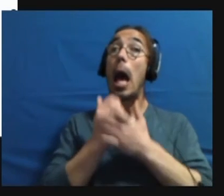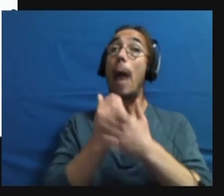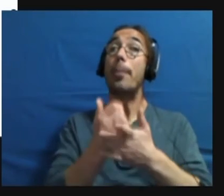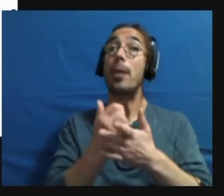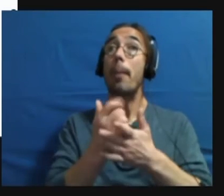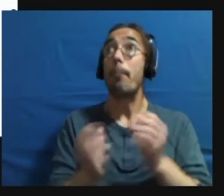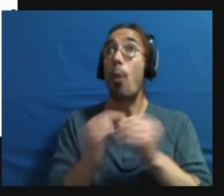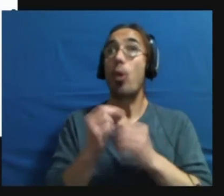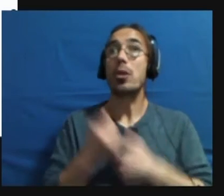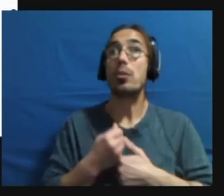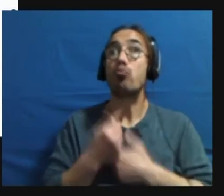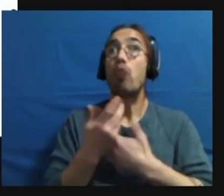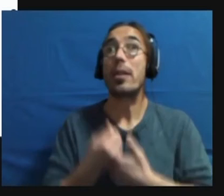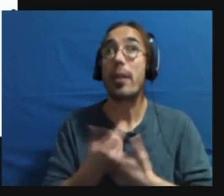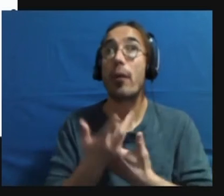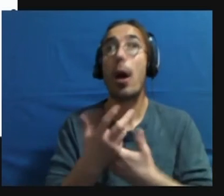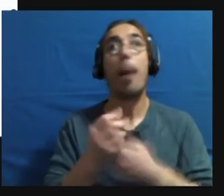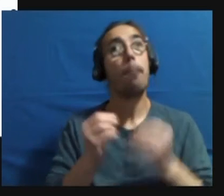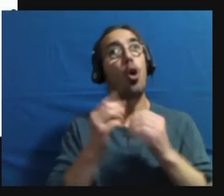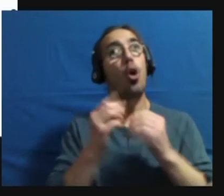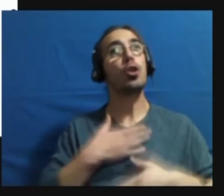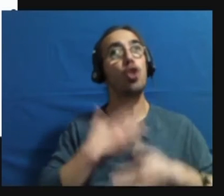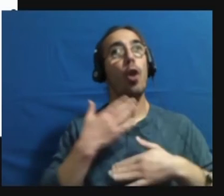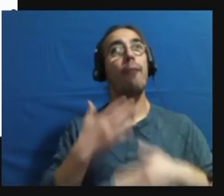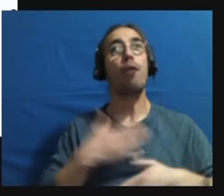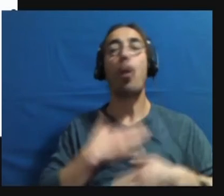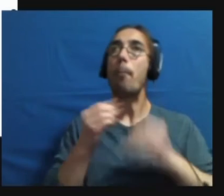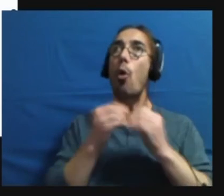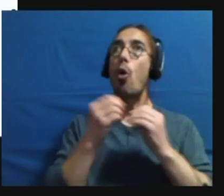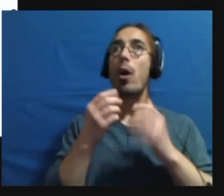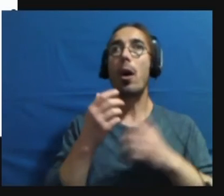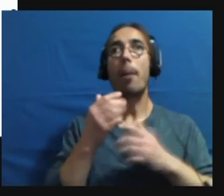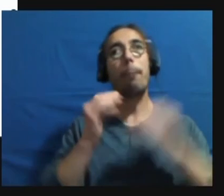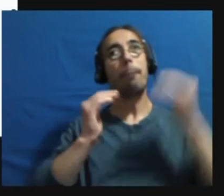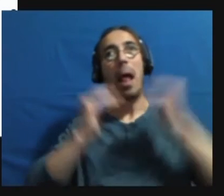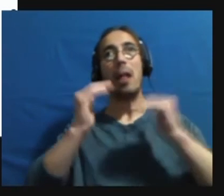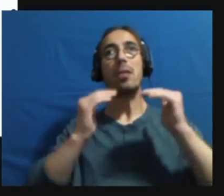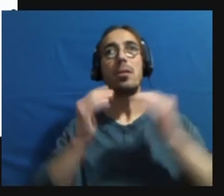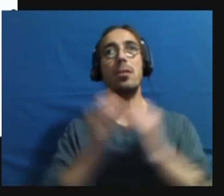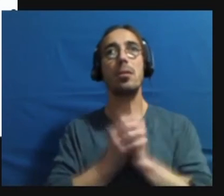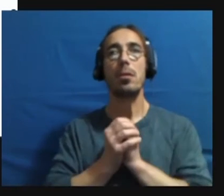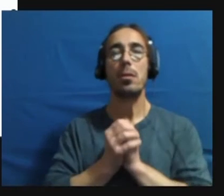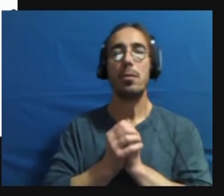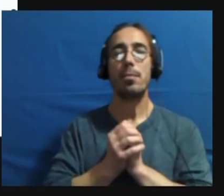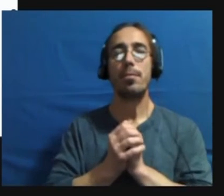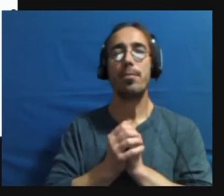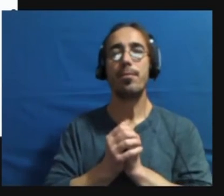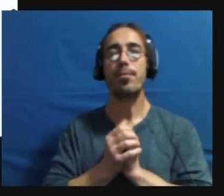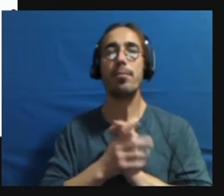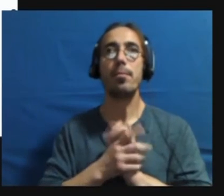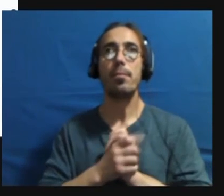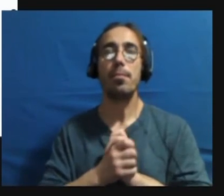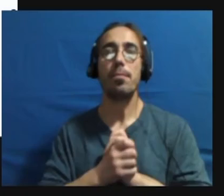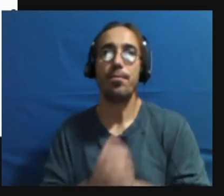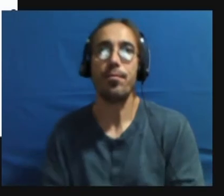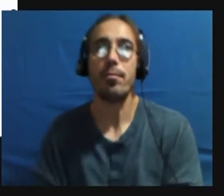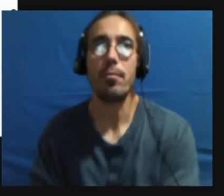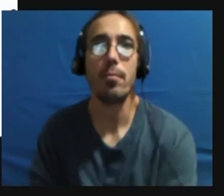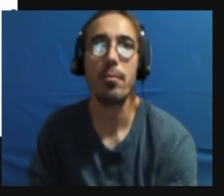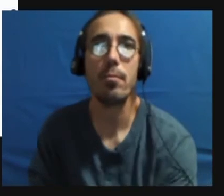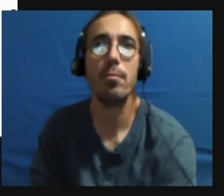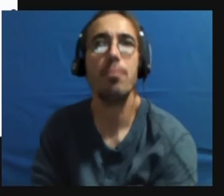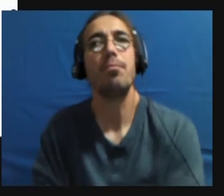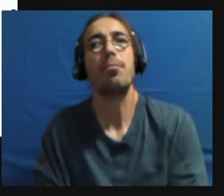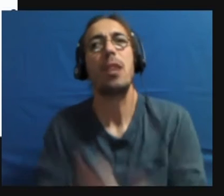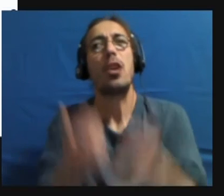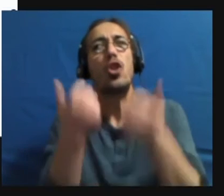more joyful or just more balanced in some ways. So continue exploring that with him and continue exploring water in